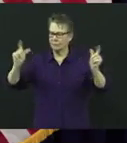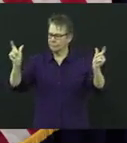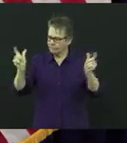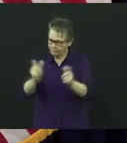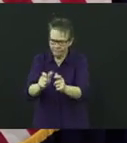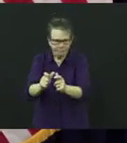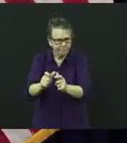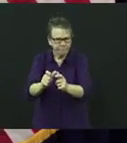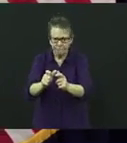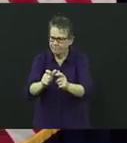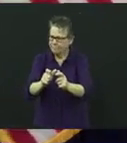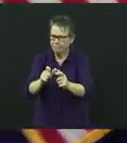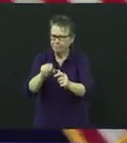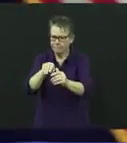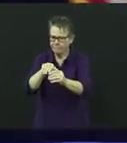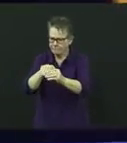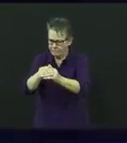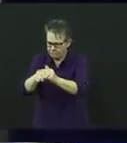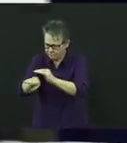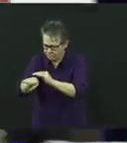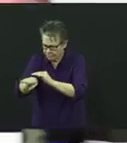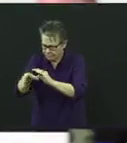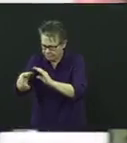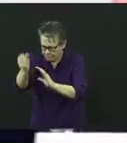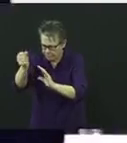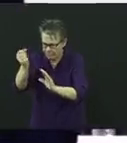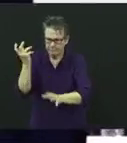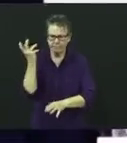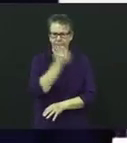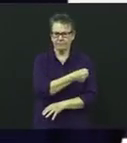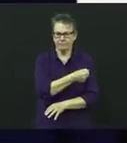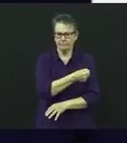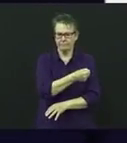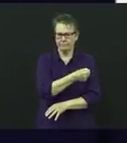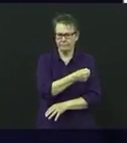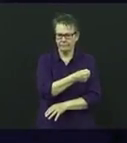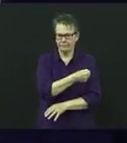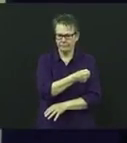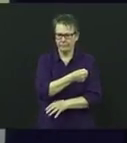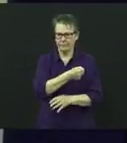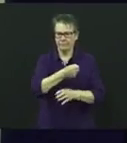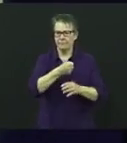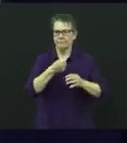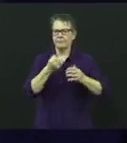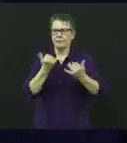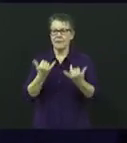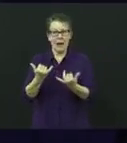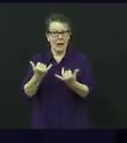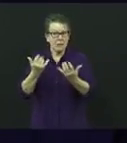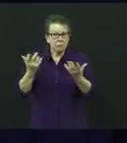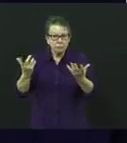homeless? I've repeatedly told you that vulnerable populations and the homeless are in that